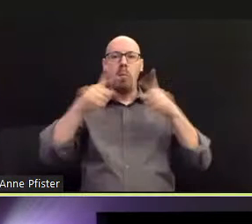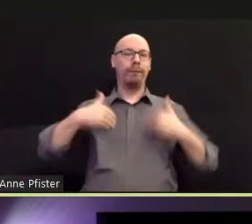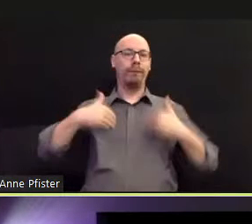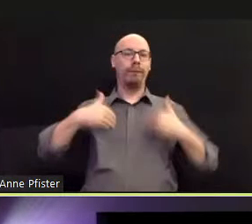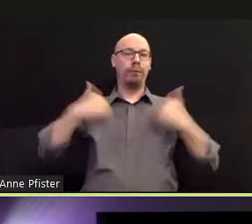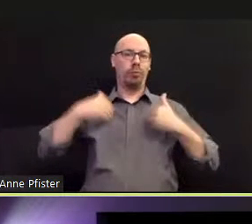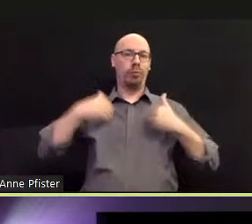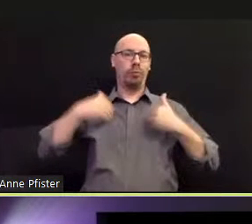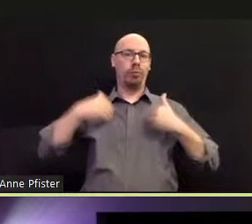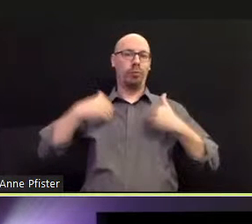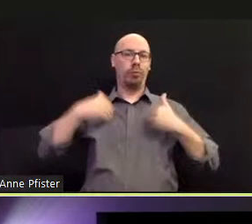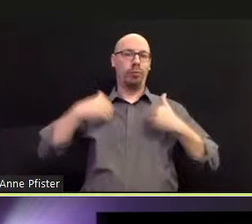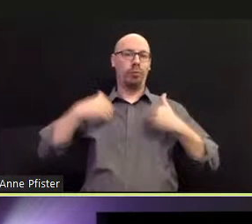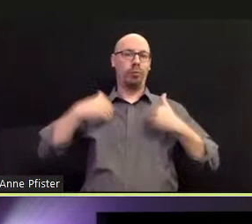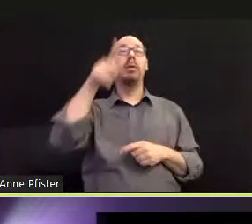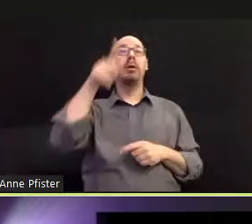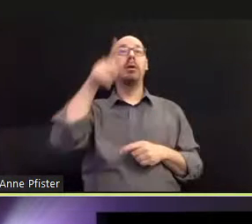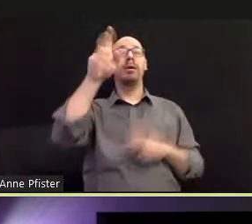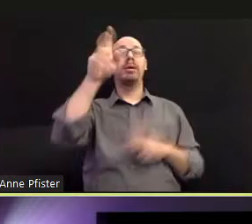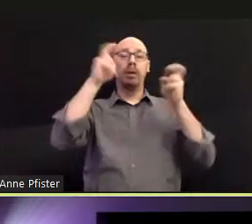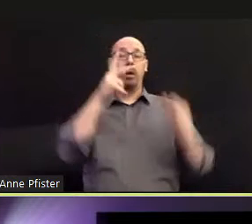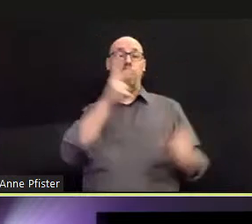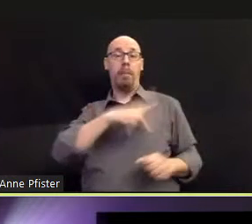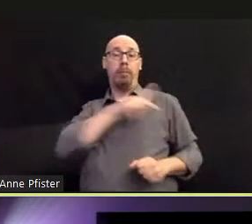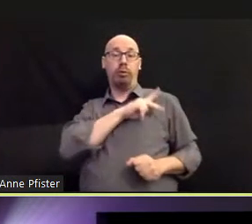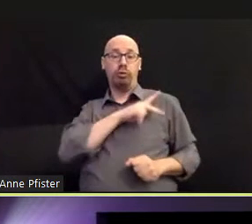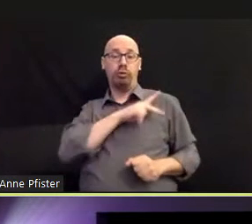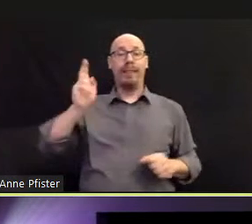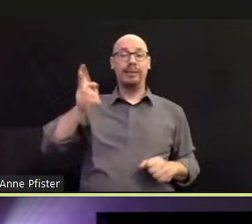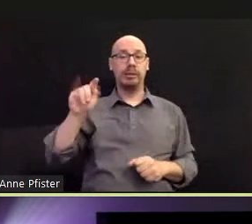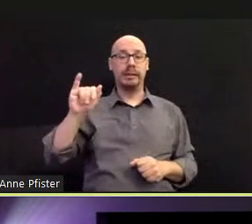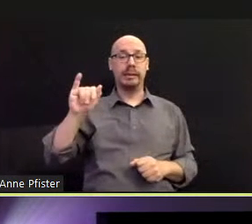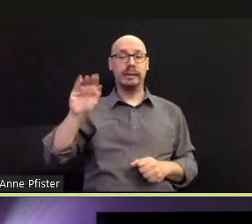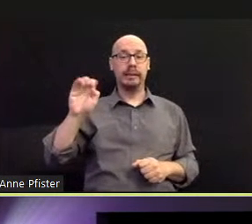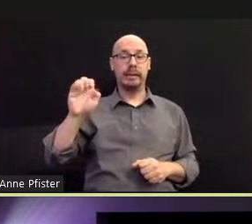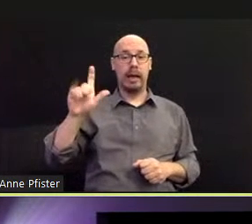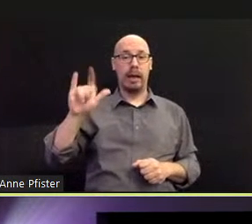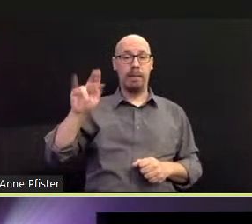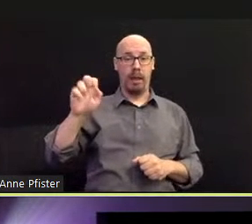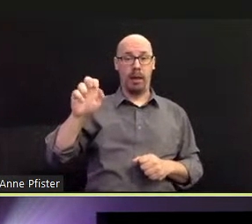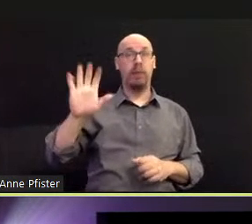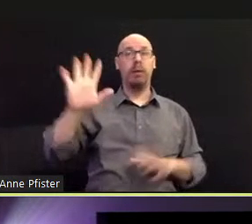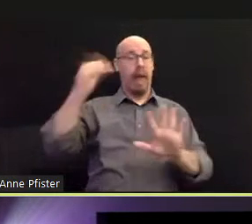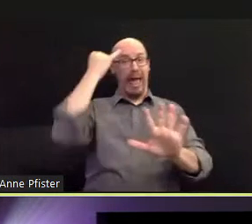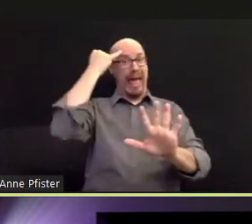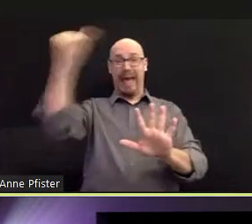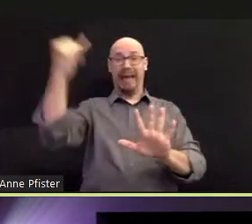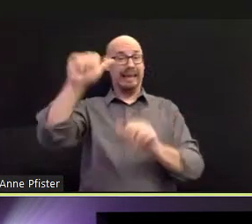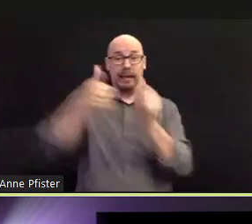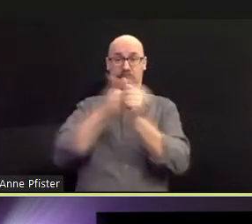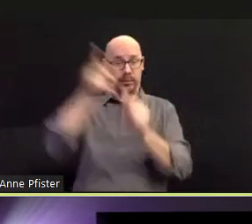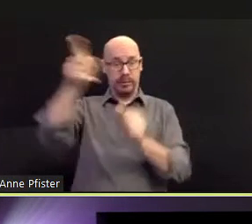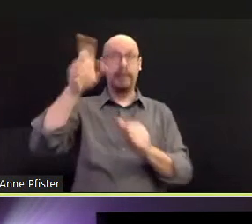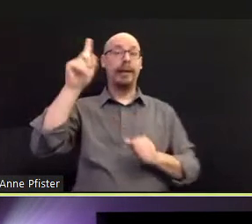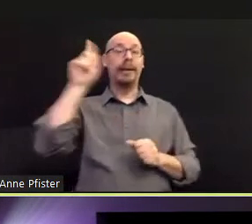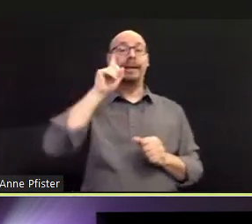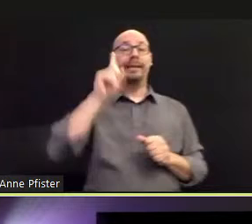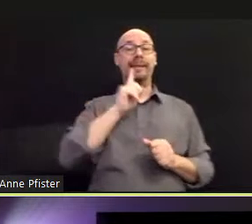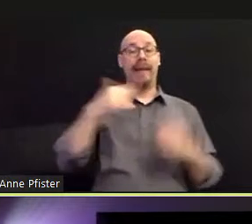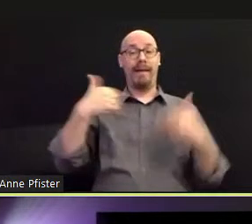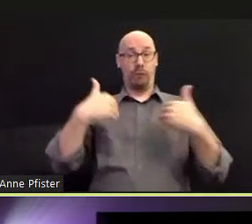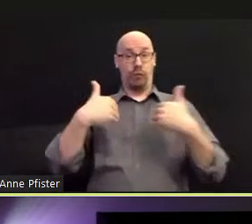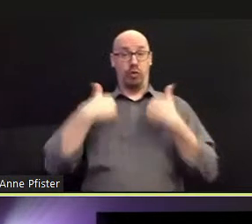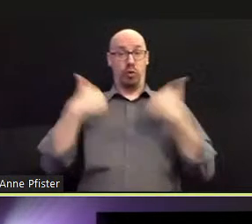personal history timelines. And the idea here is that deaf youth in a school setting were charting and